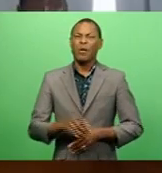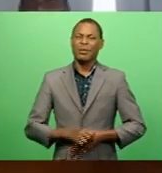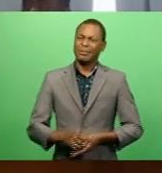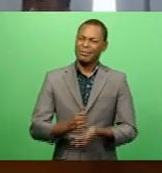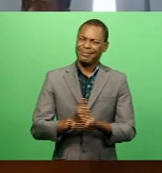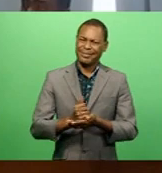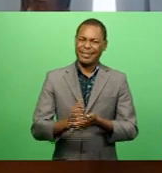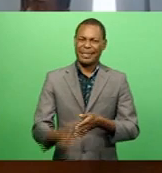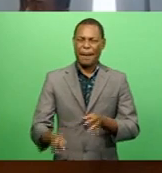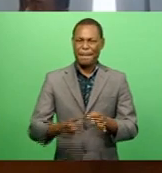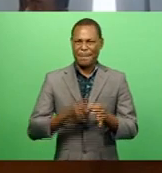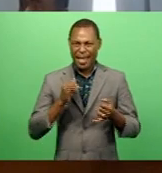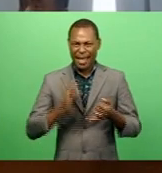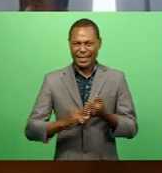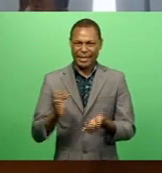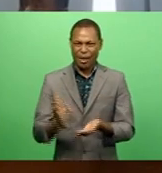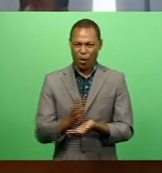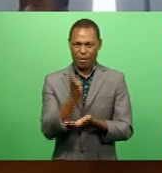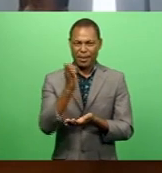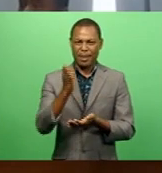Economy from March 16th.